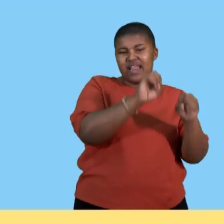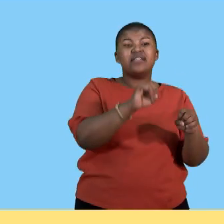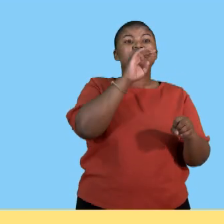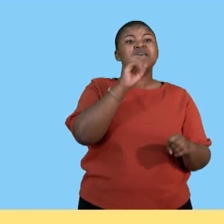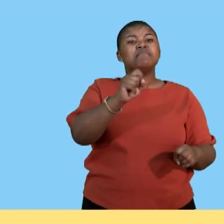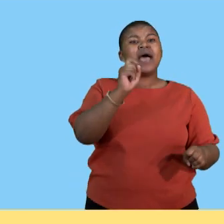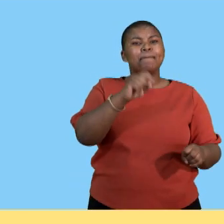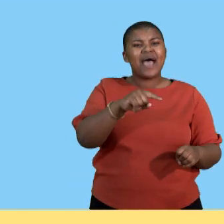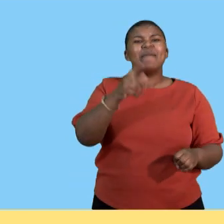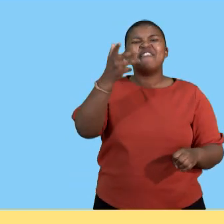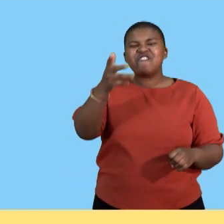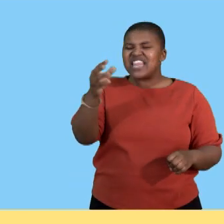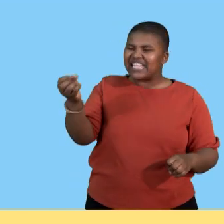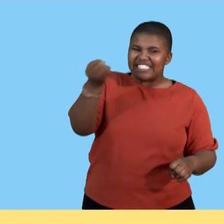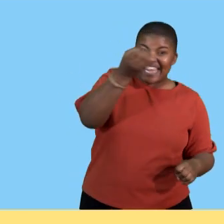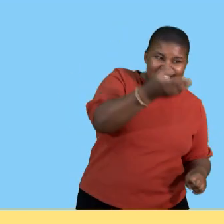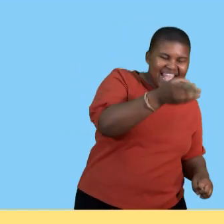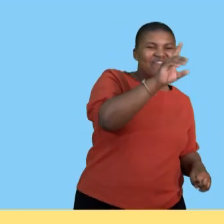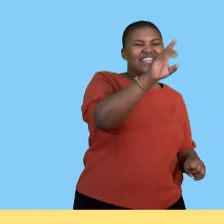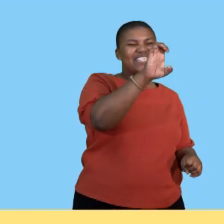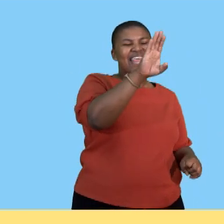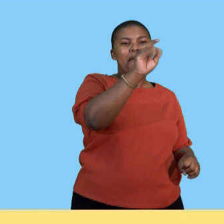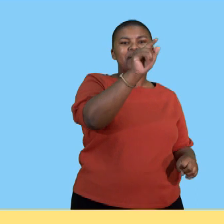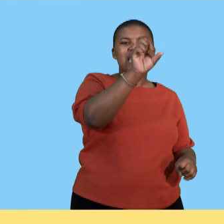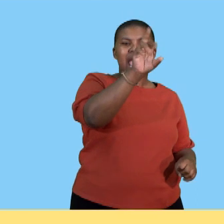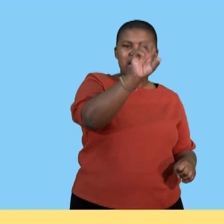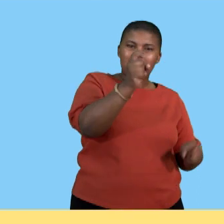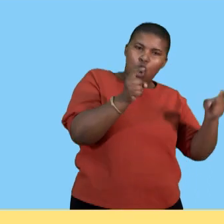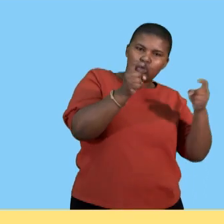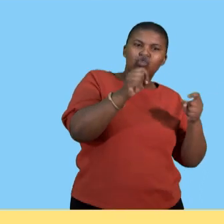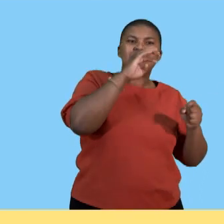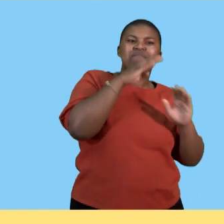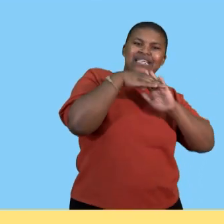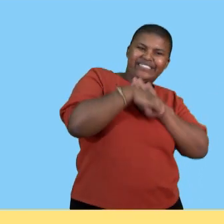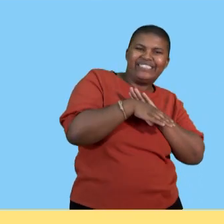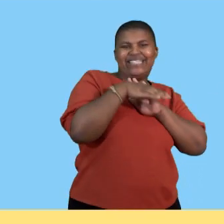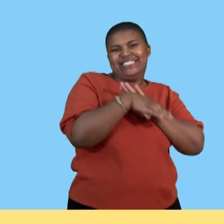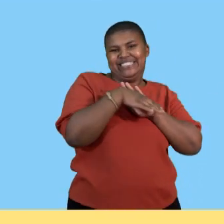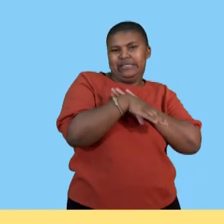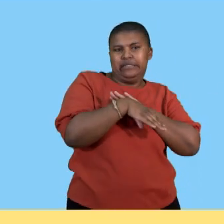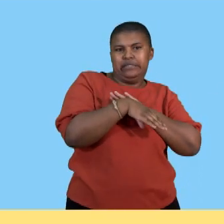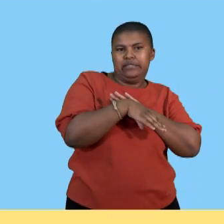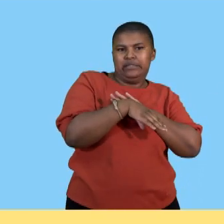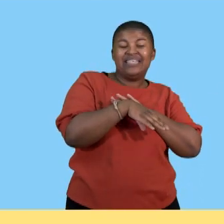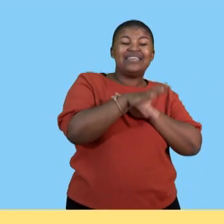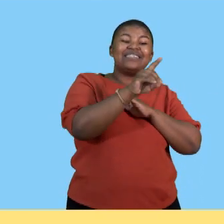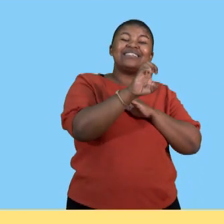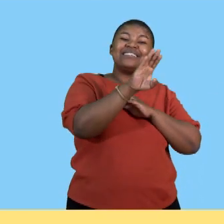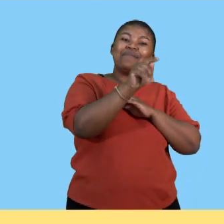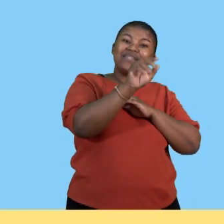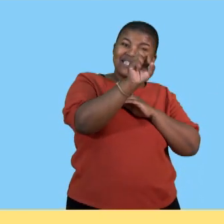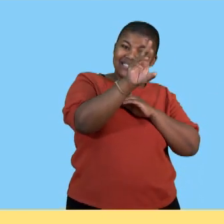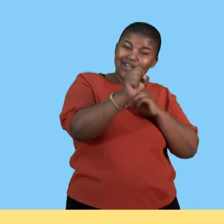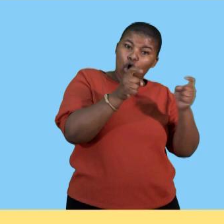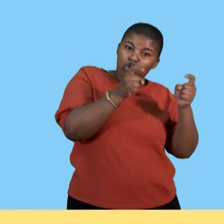credited to the debtors' control. Crediting it to the debtors' control is decreasing debtors control because debtors control is an